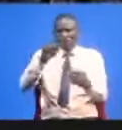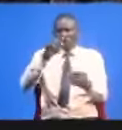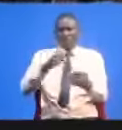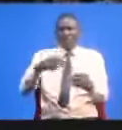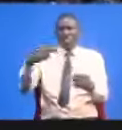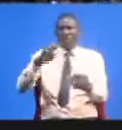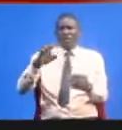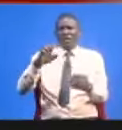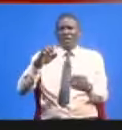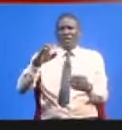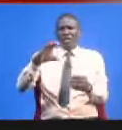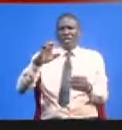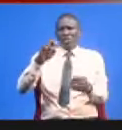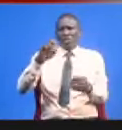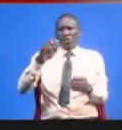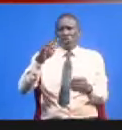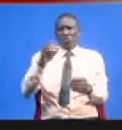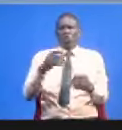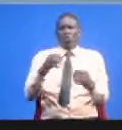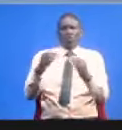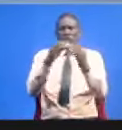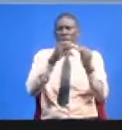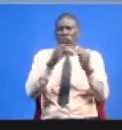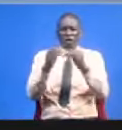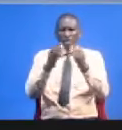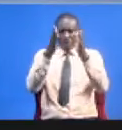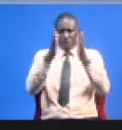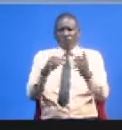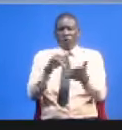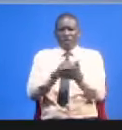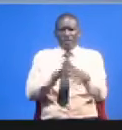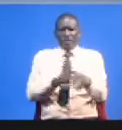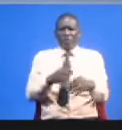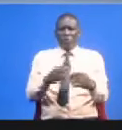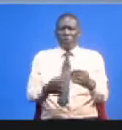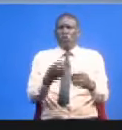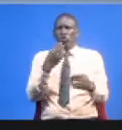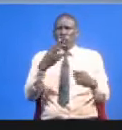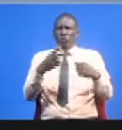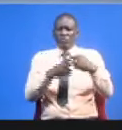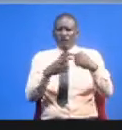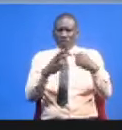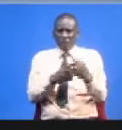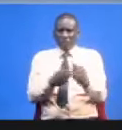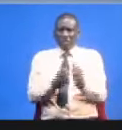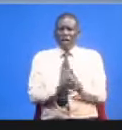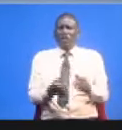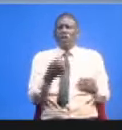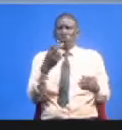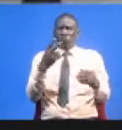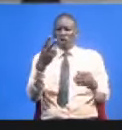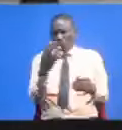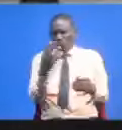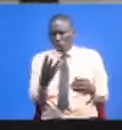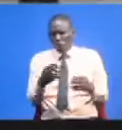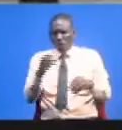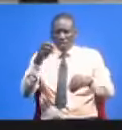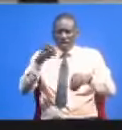Secretary of State Hillary Clinton, who flew the Democratic flag then. At 277